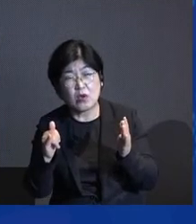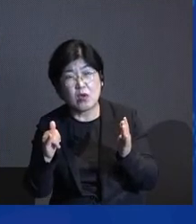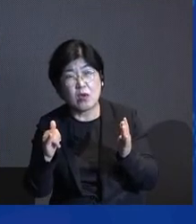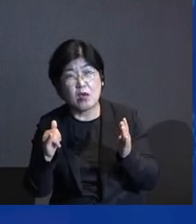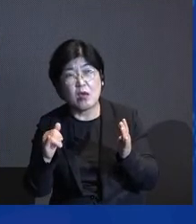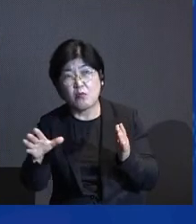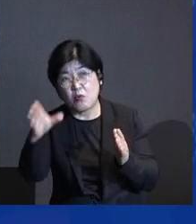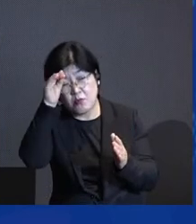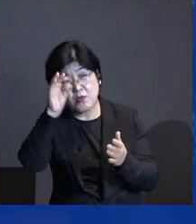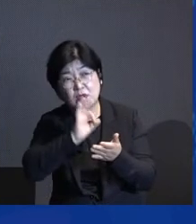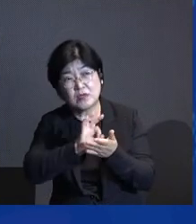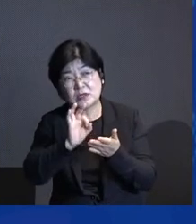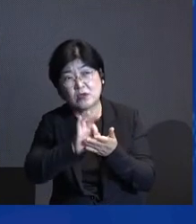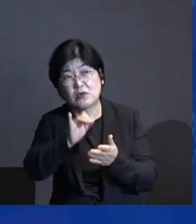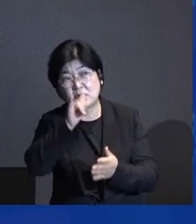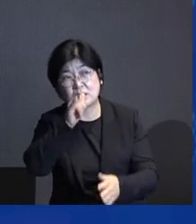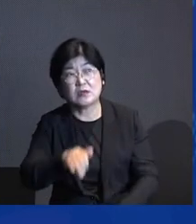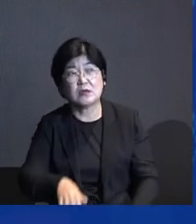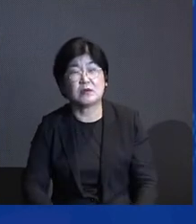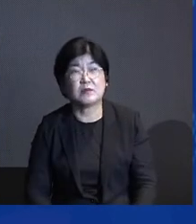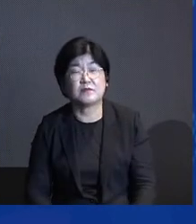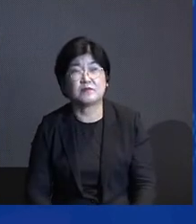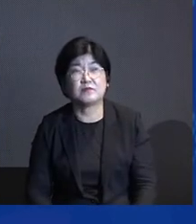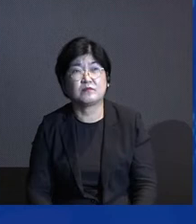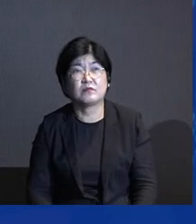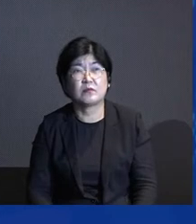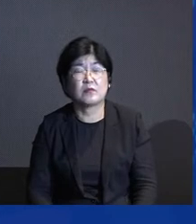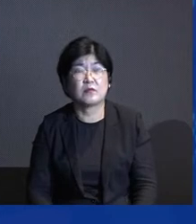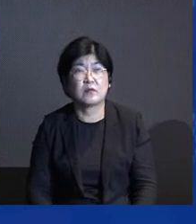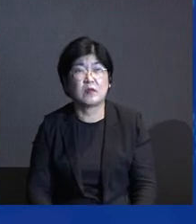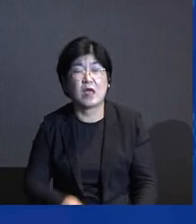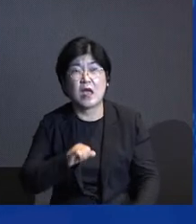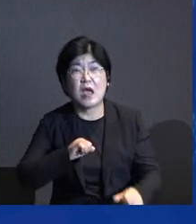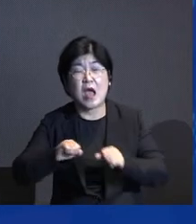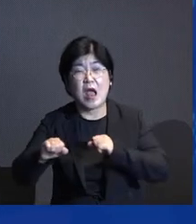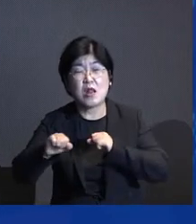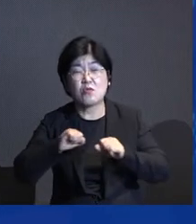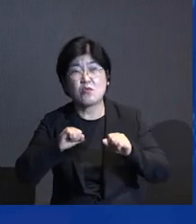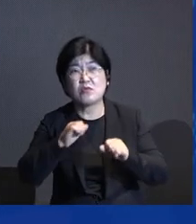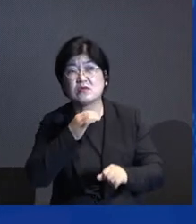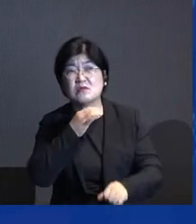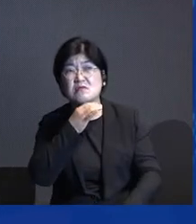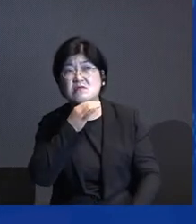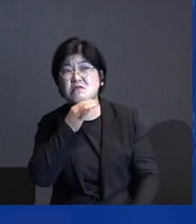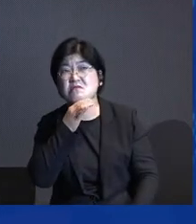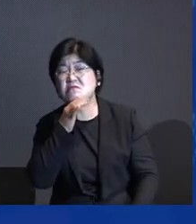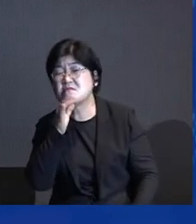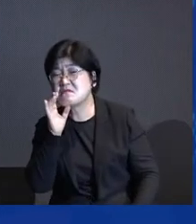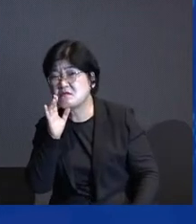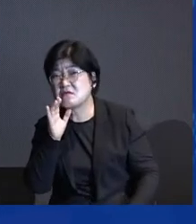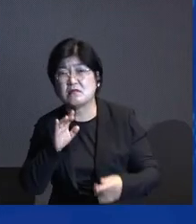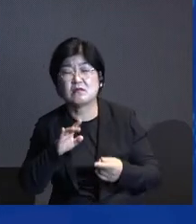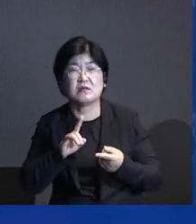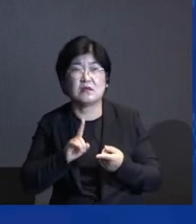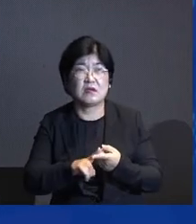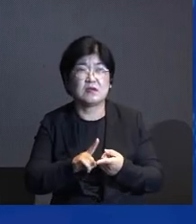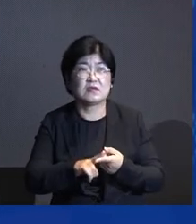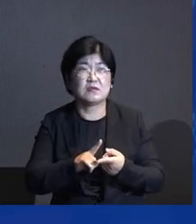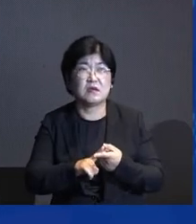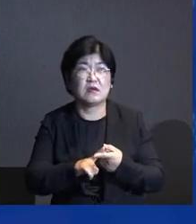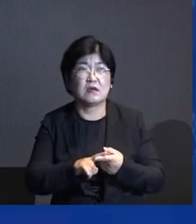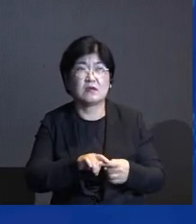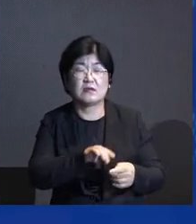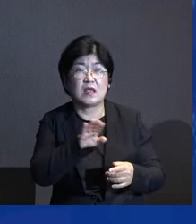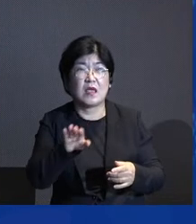With the respect to concept of active aging, I would like to say based on the area-specific research, it was